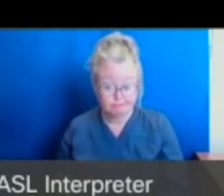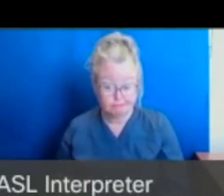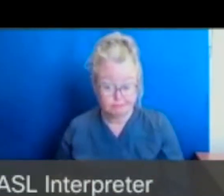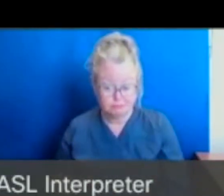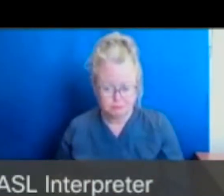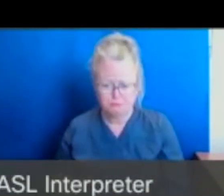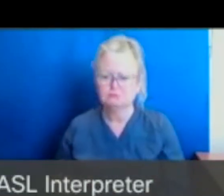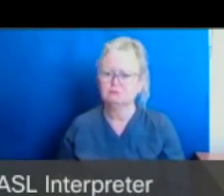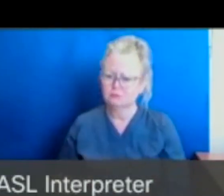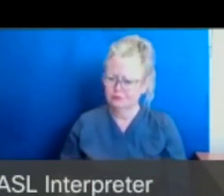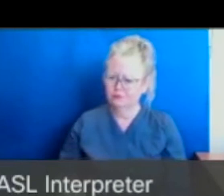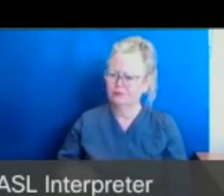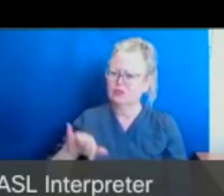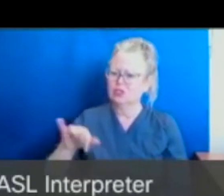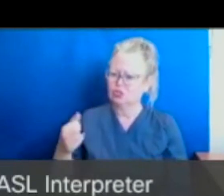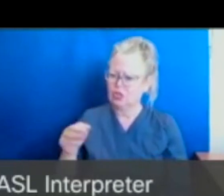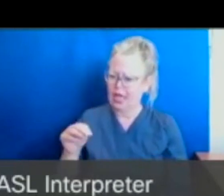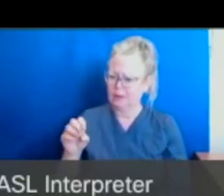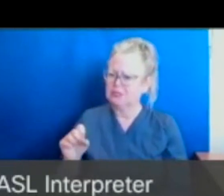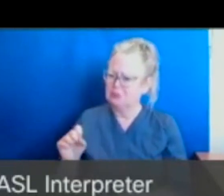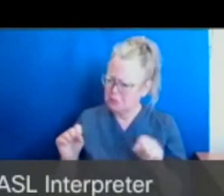Yes, it is.